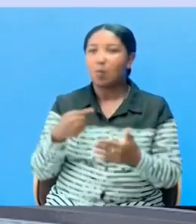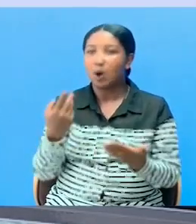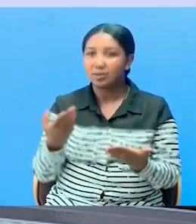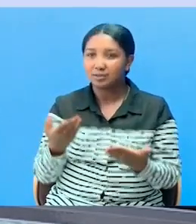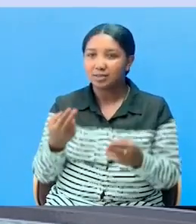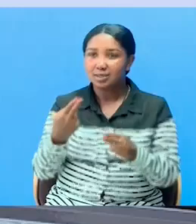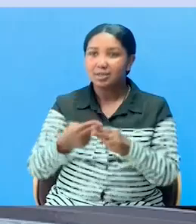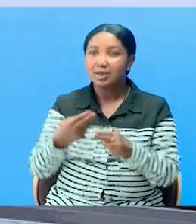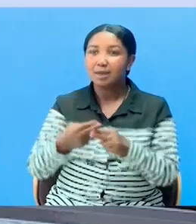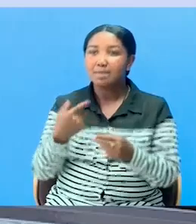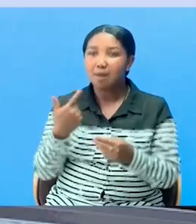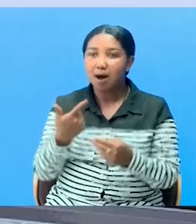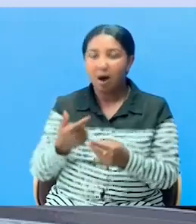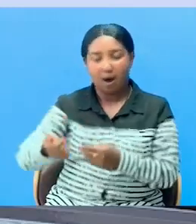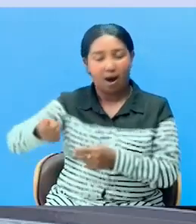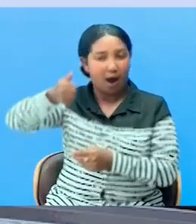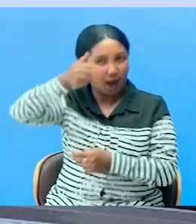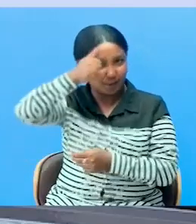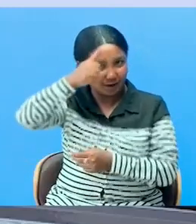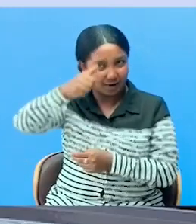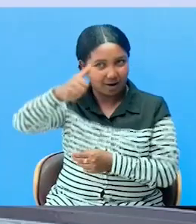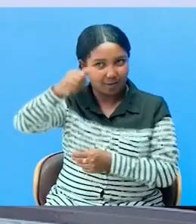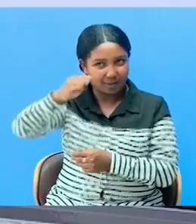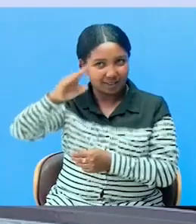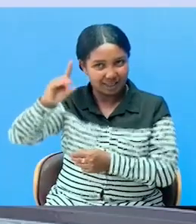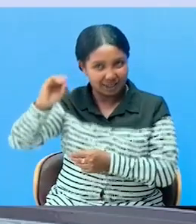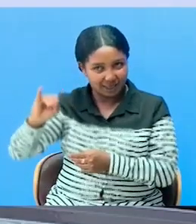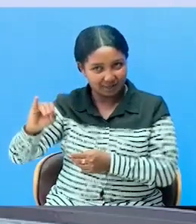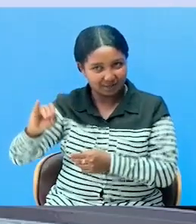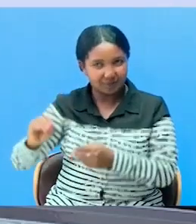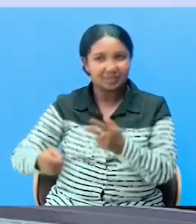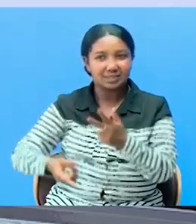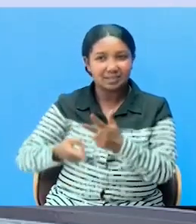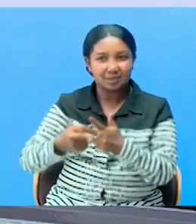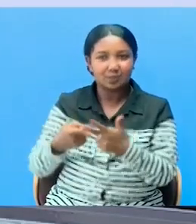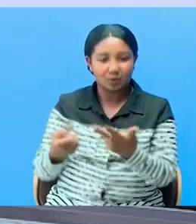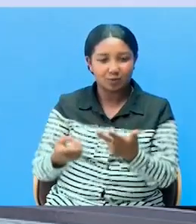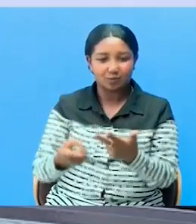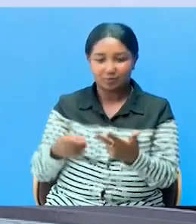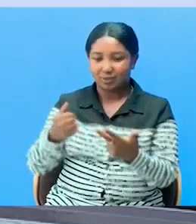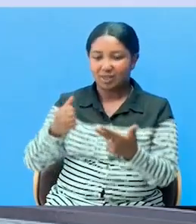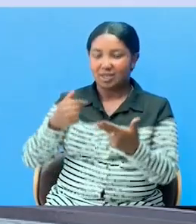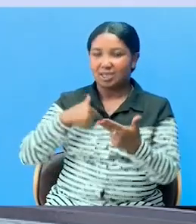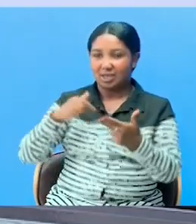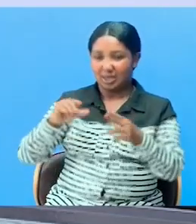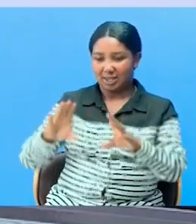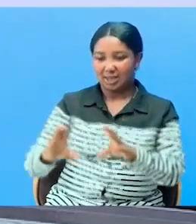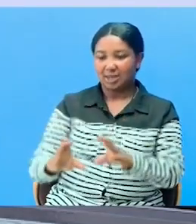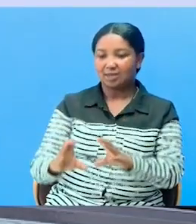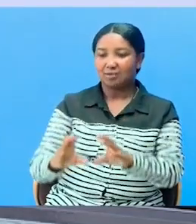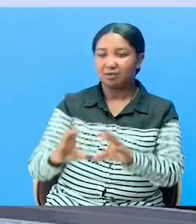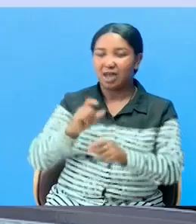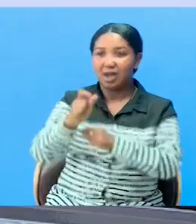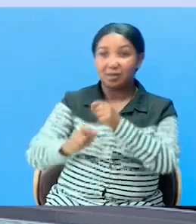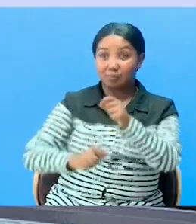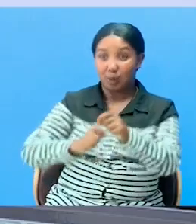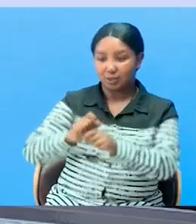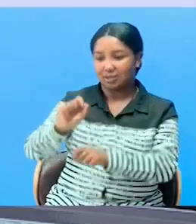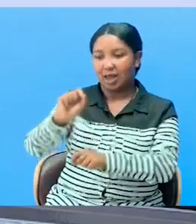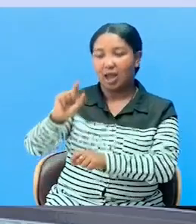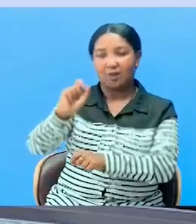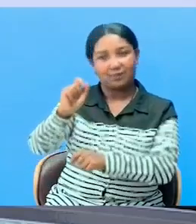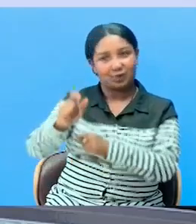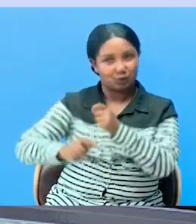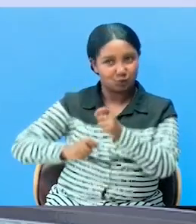What's the name of him? He is Abdi. The second one is I'm 11 years old. He can be express his